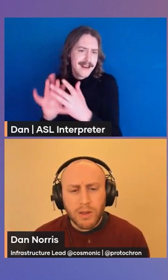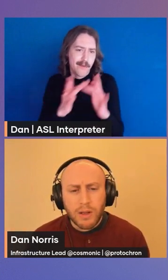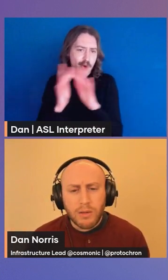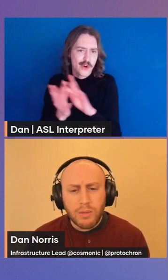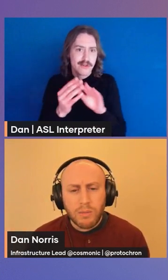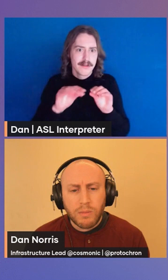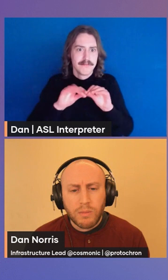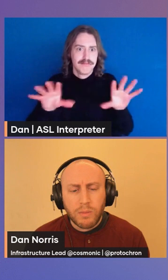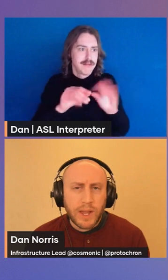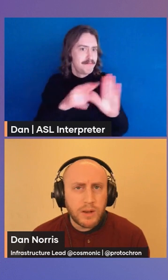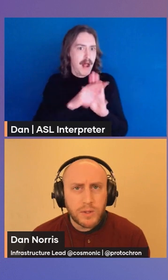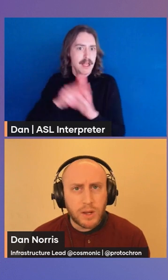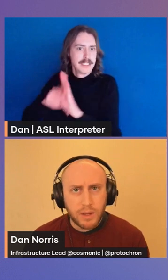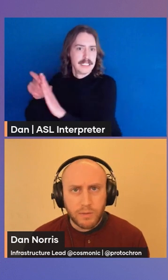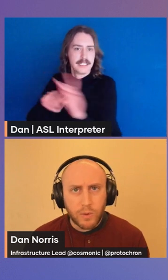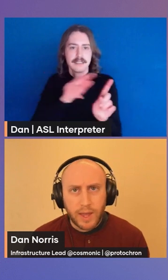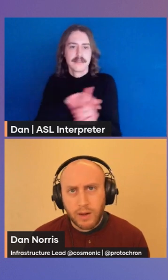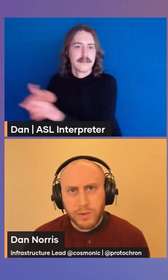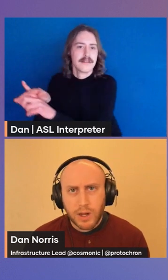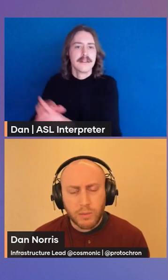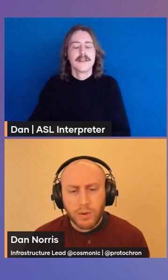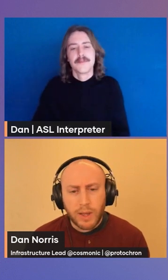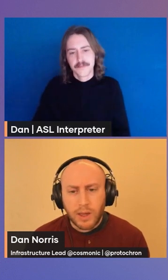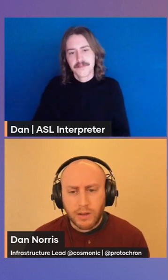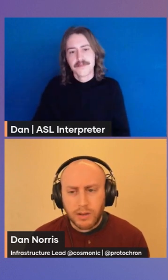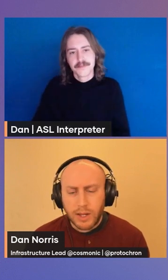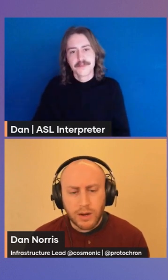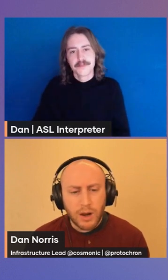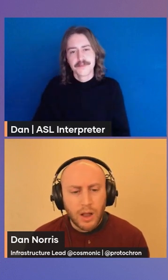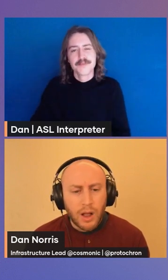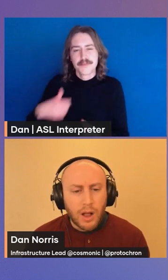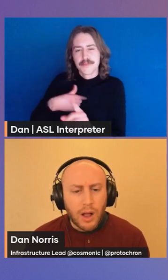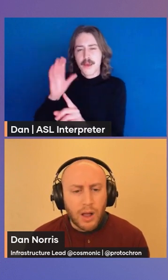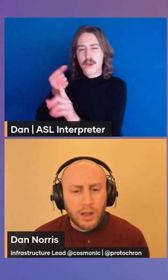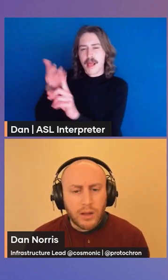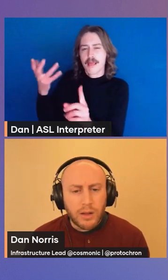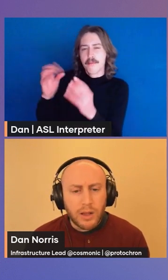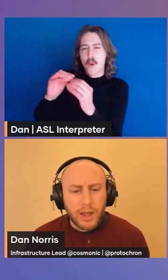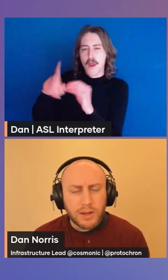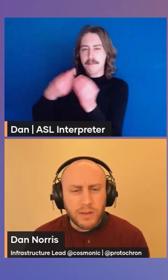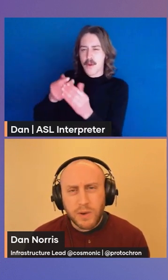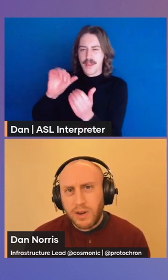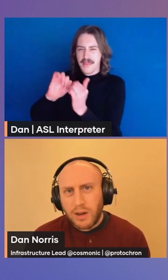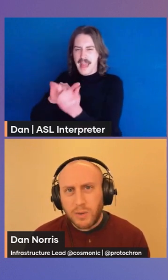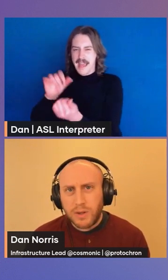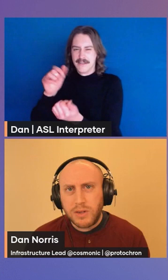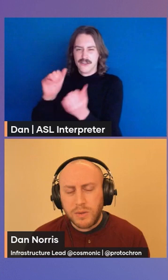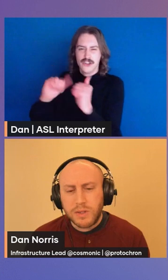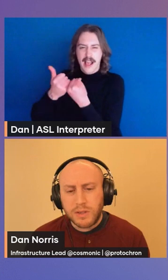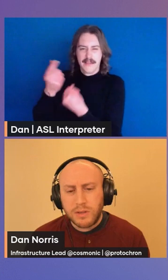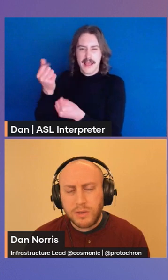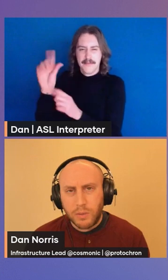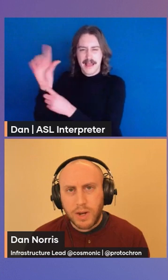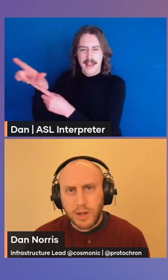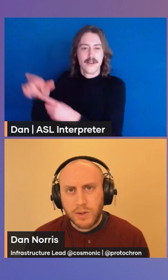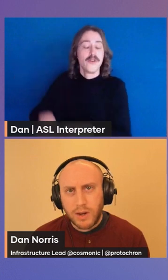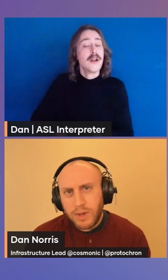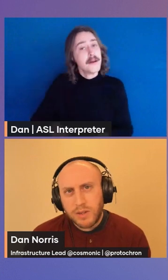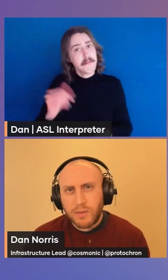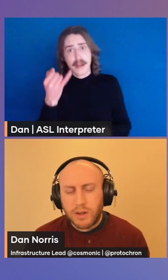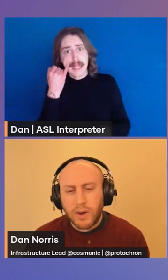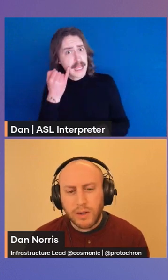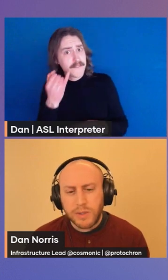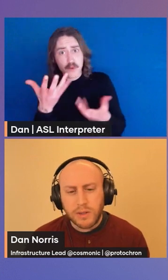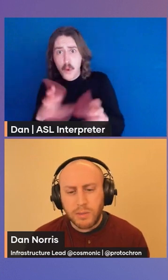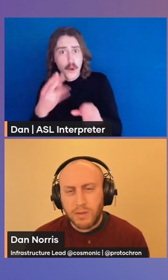So we had to do something for that, and we'll talk more about that a little later. And if you're not going to use Kubernetes, right, it means